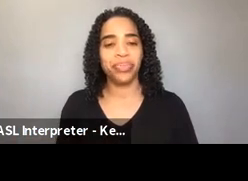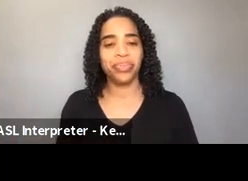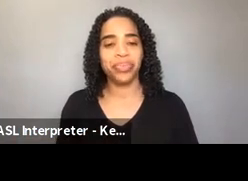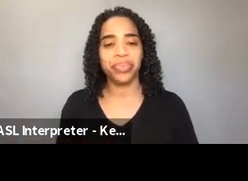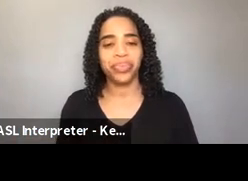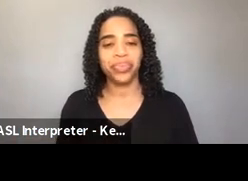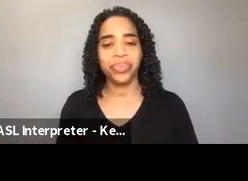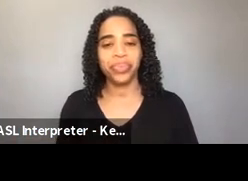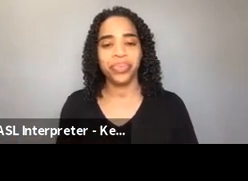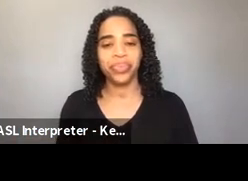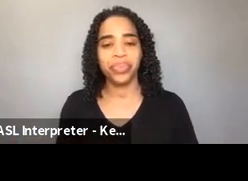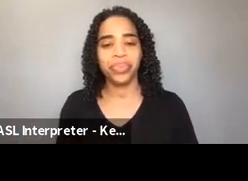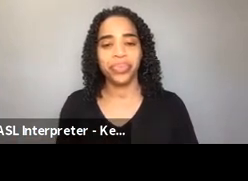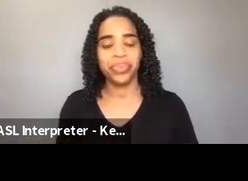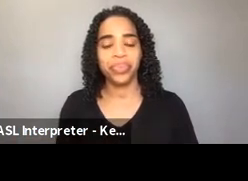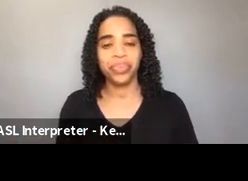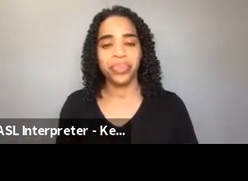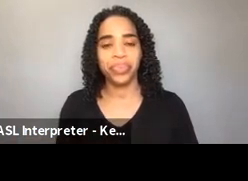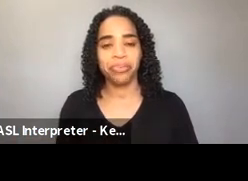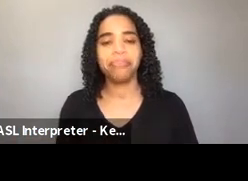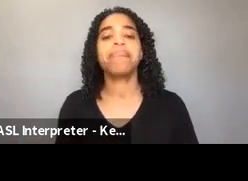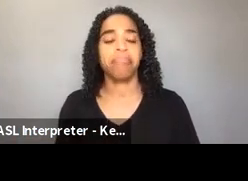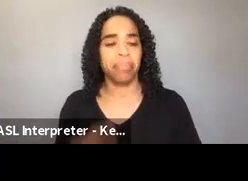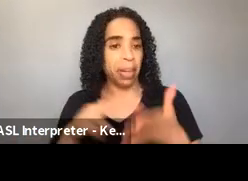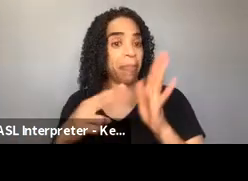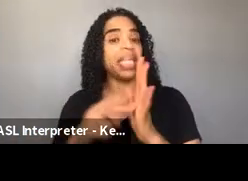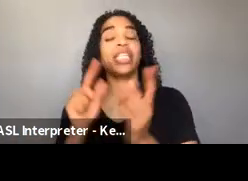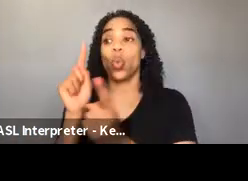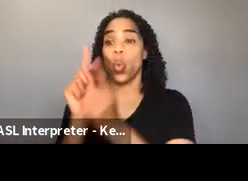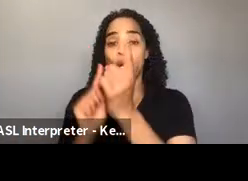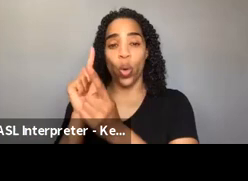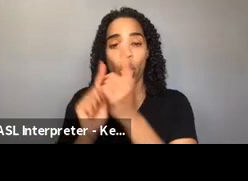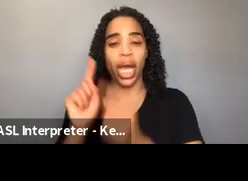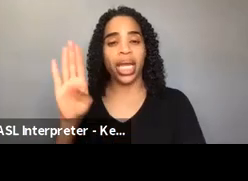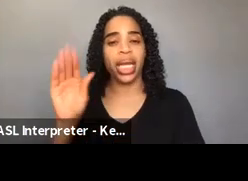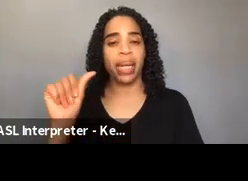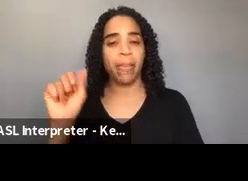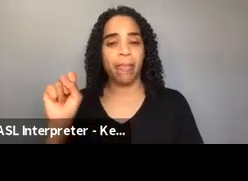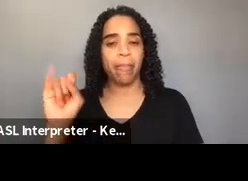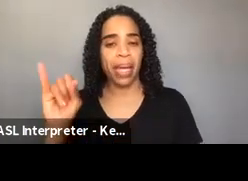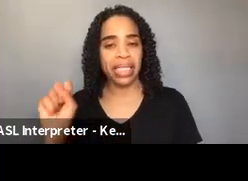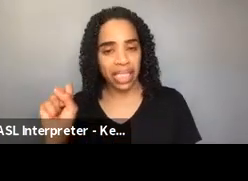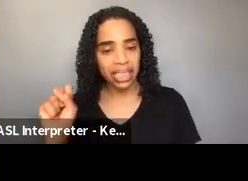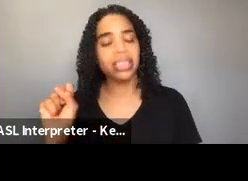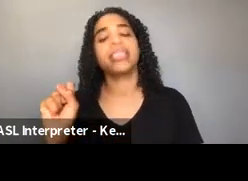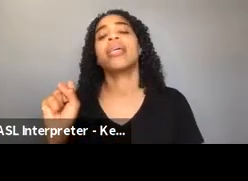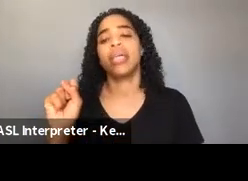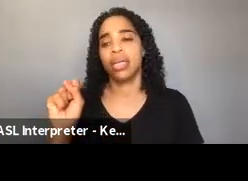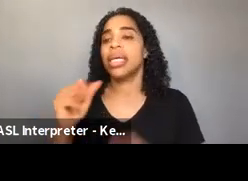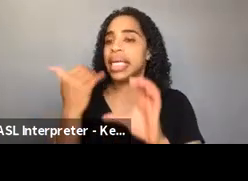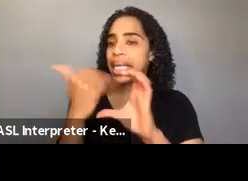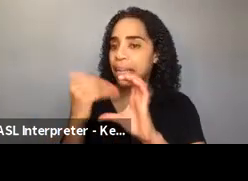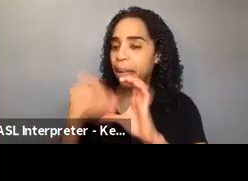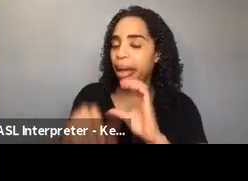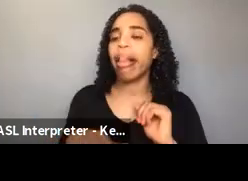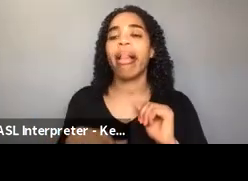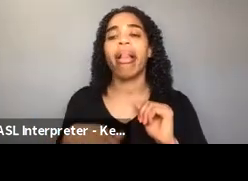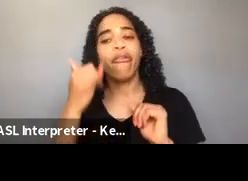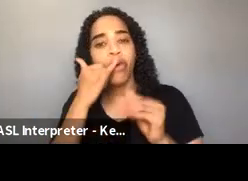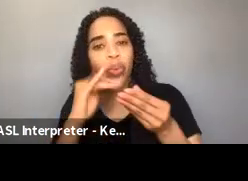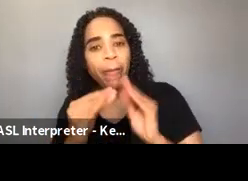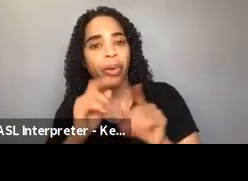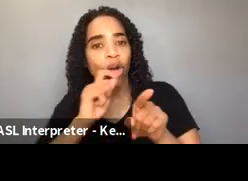This service is delivered on a one-to-one basis, either via telephone, email, or home or community